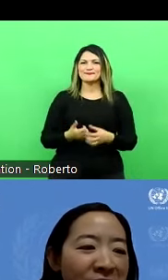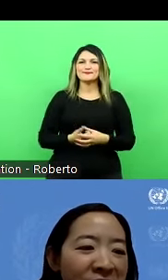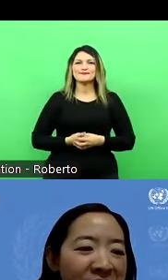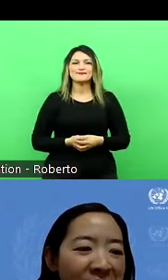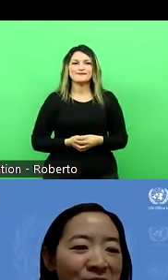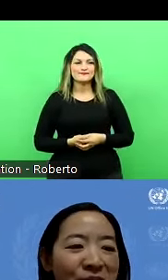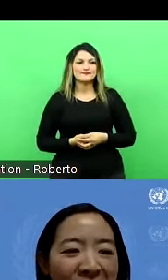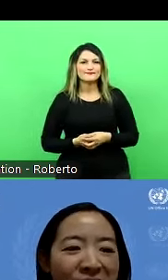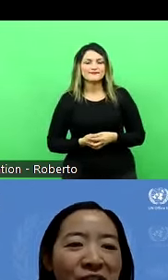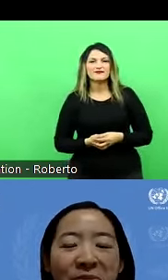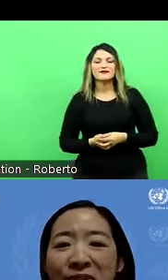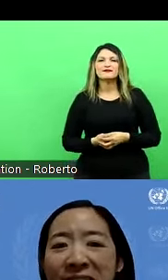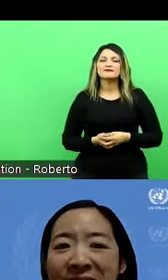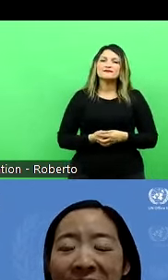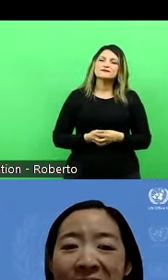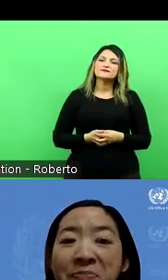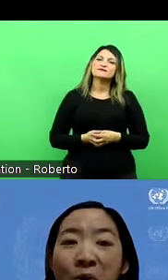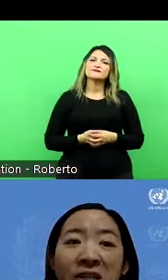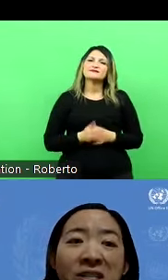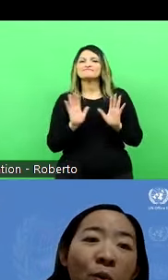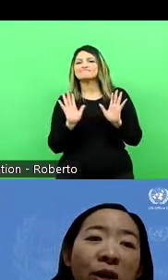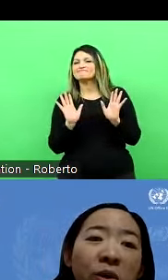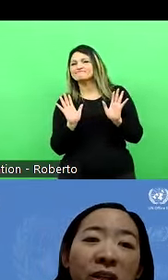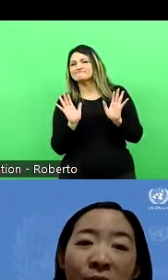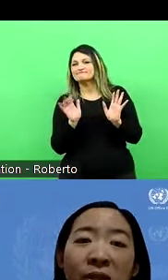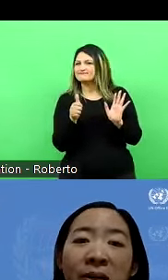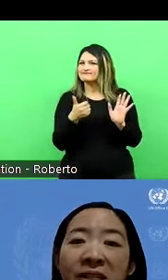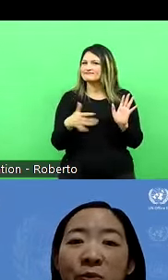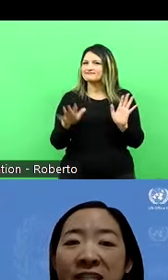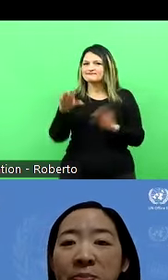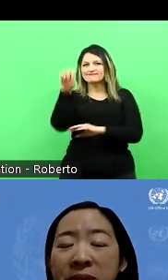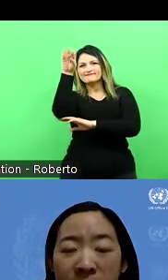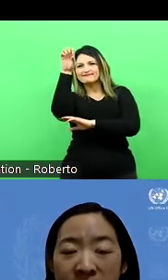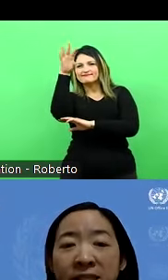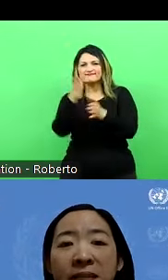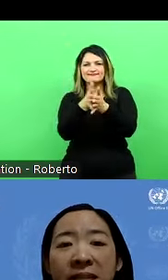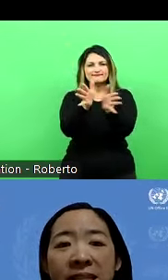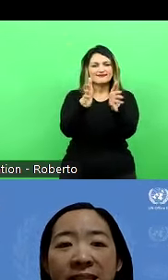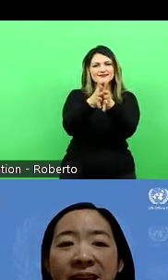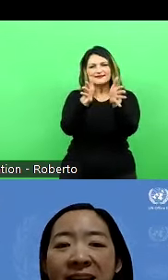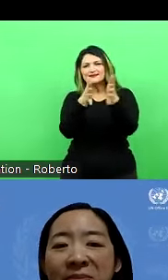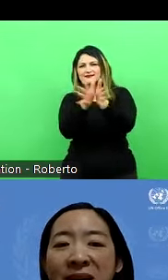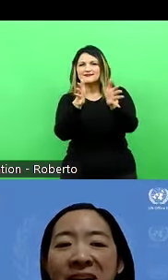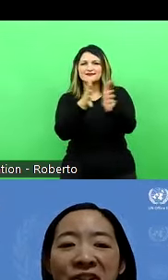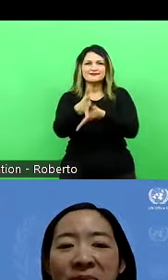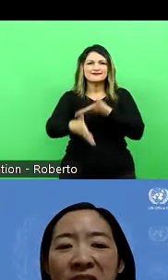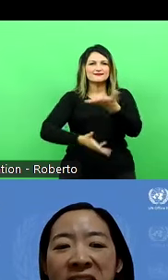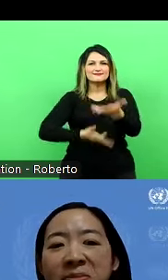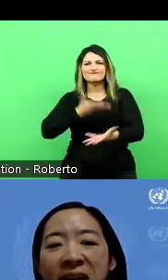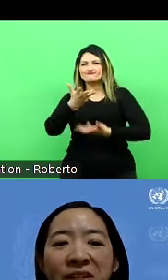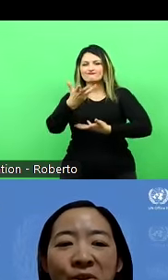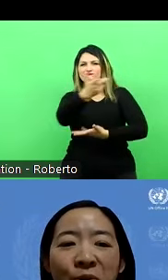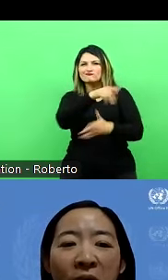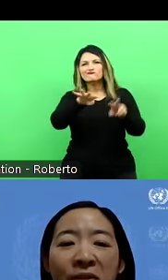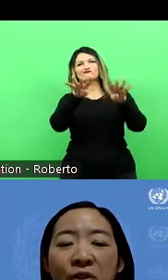of the disaster risk reduction, urban resilience, the importance of why we include the person with disabilities. In my section, I'm going to deep